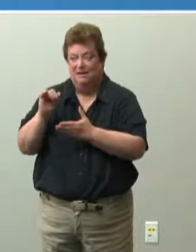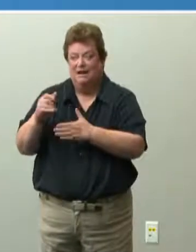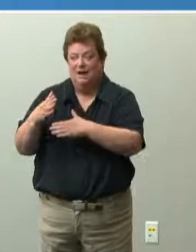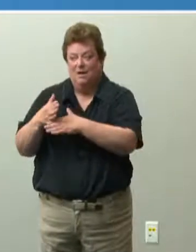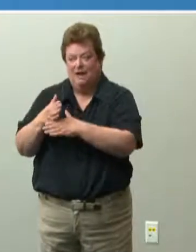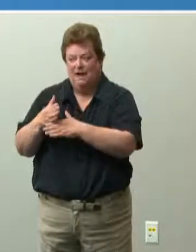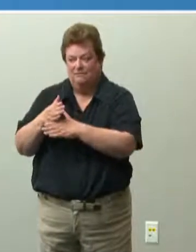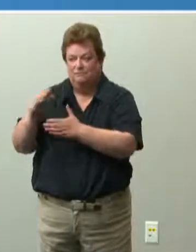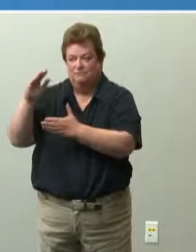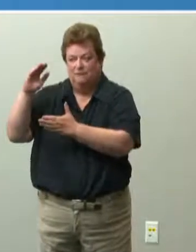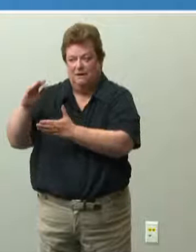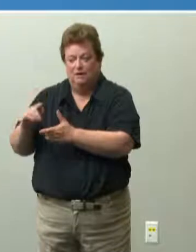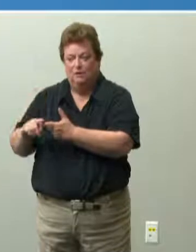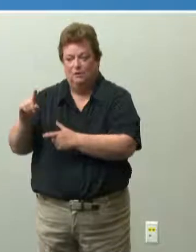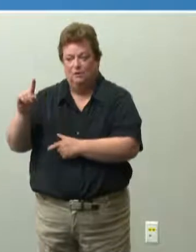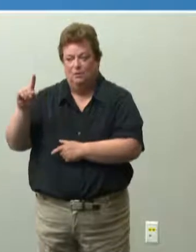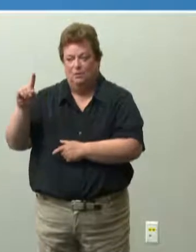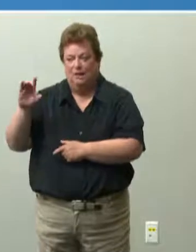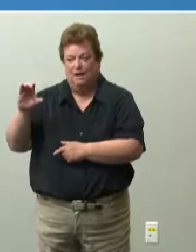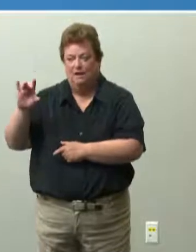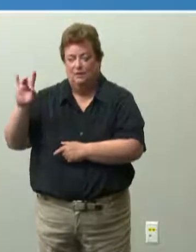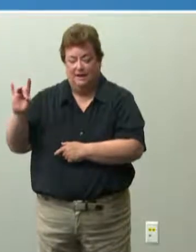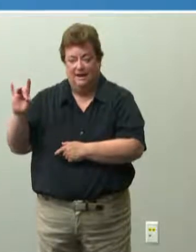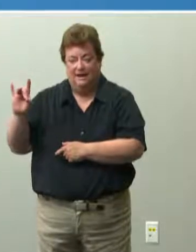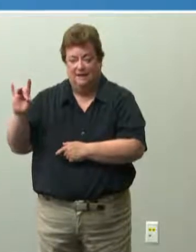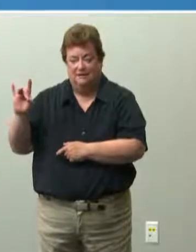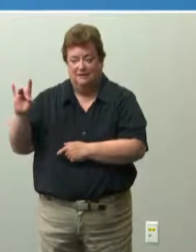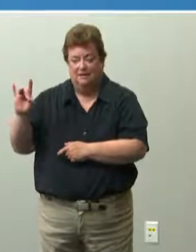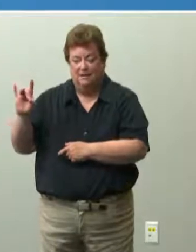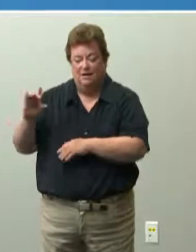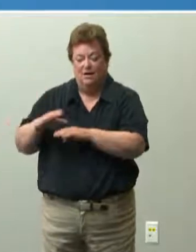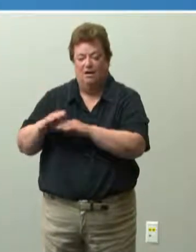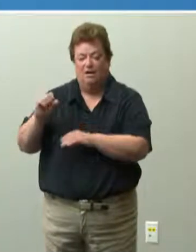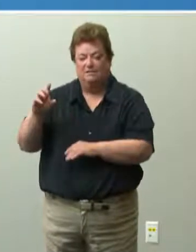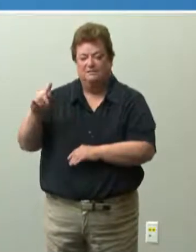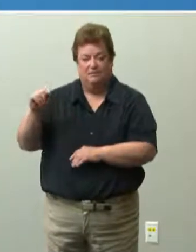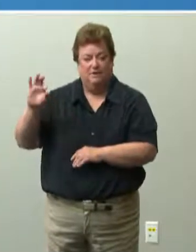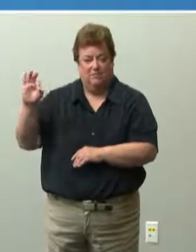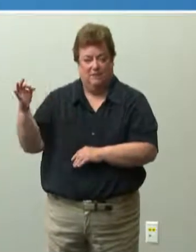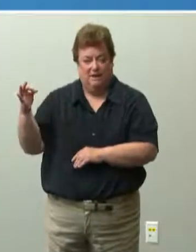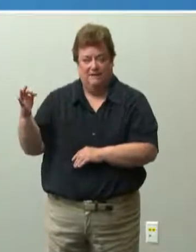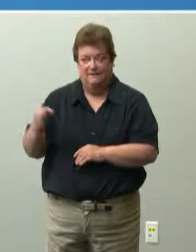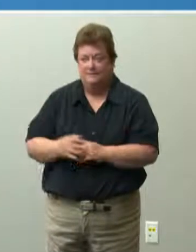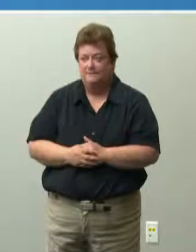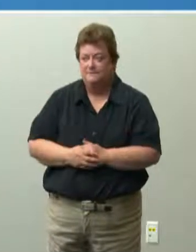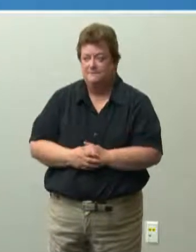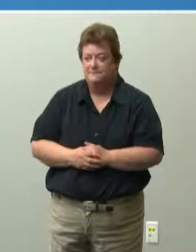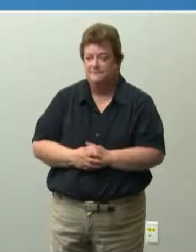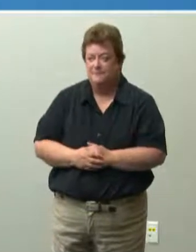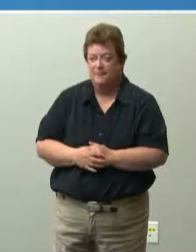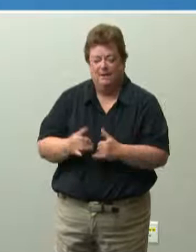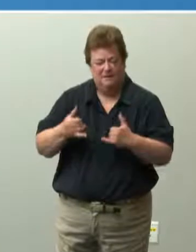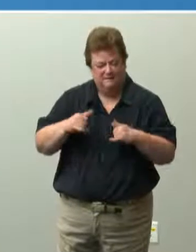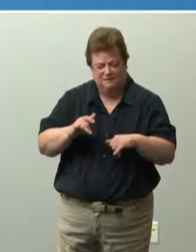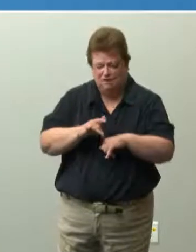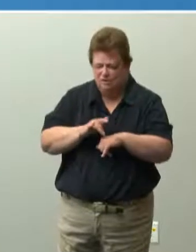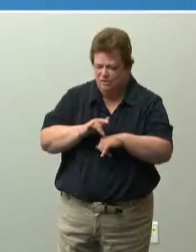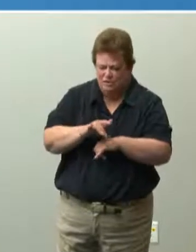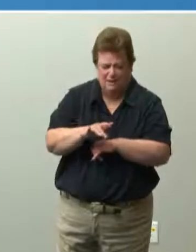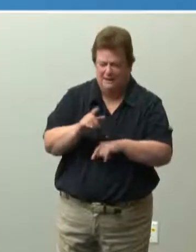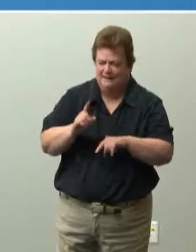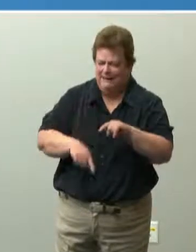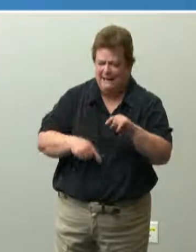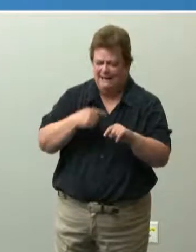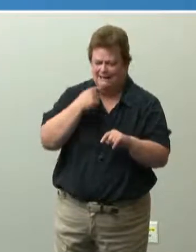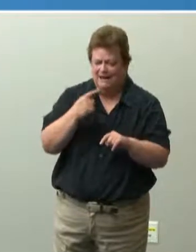had decreased from 108 on September 9th. It is still too early to tell if the